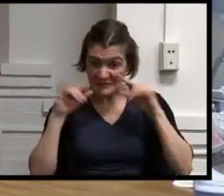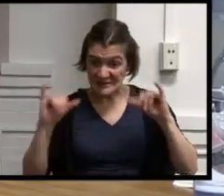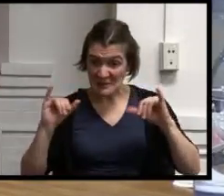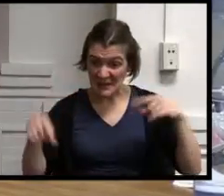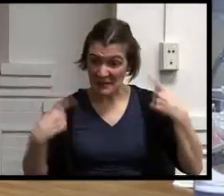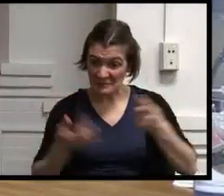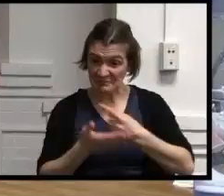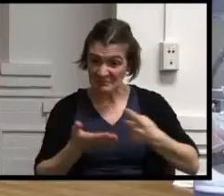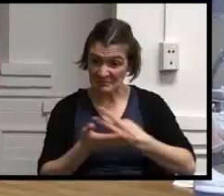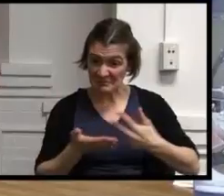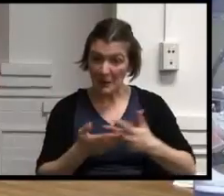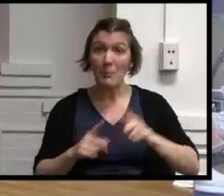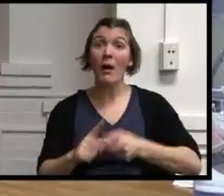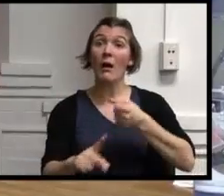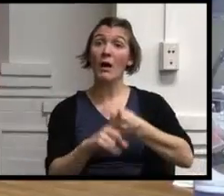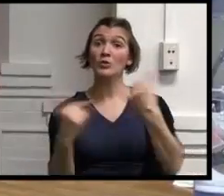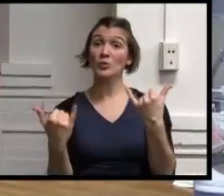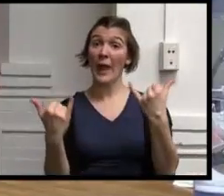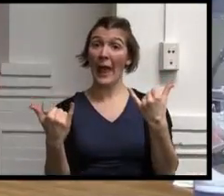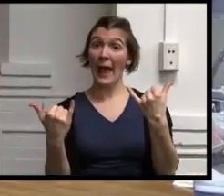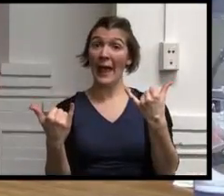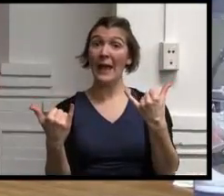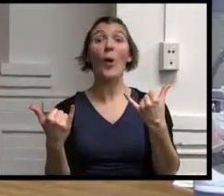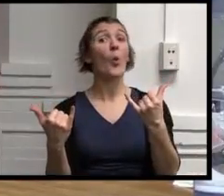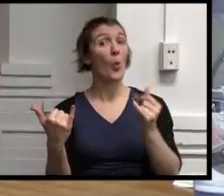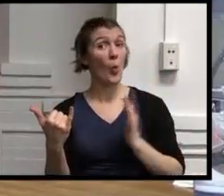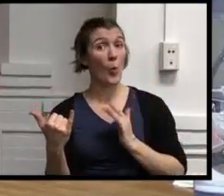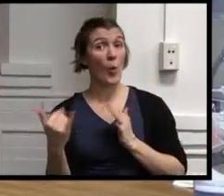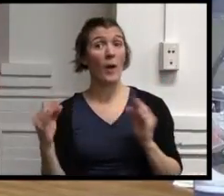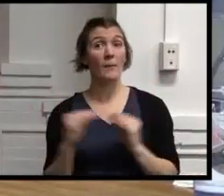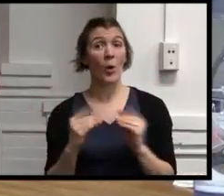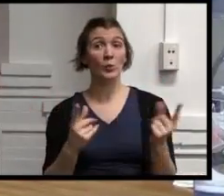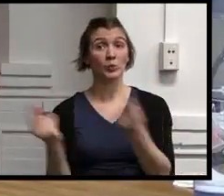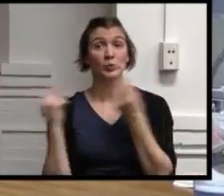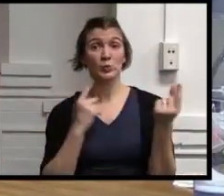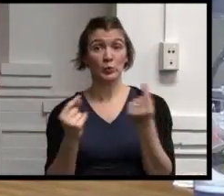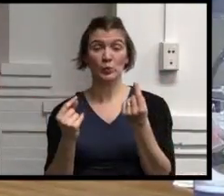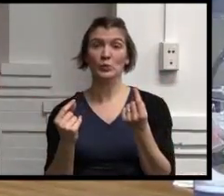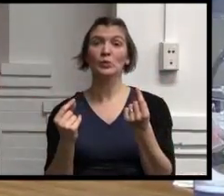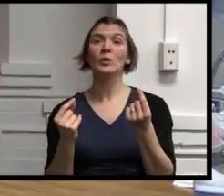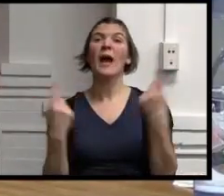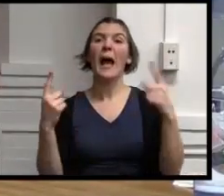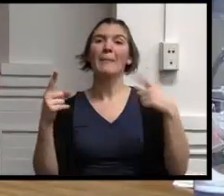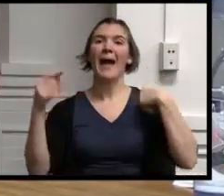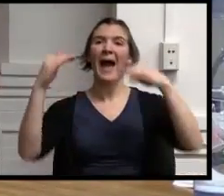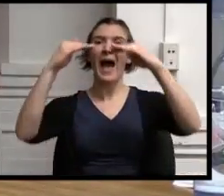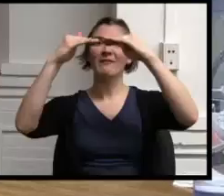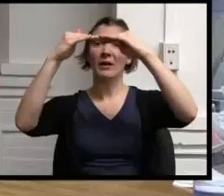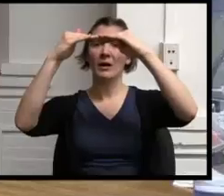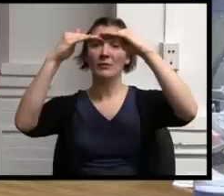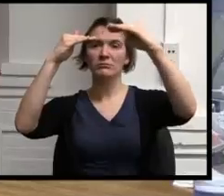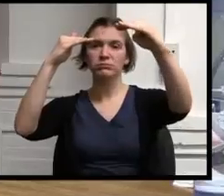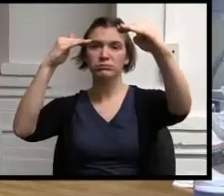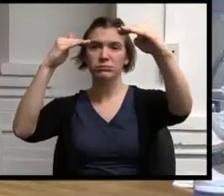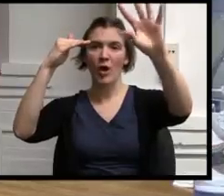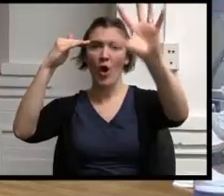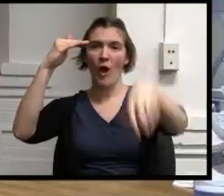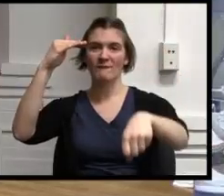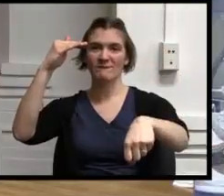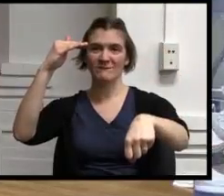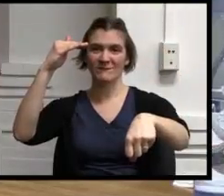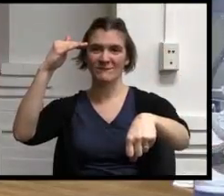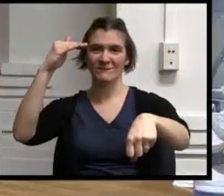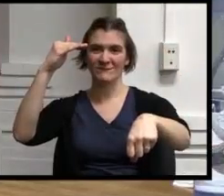weeks, although today there was some additional activity to remove the overhang that's at the southeast corner of the